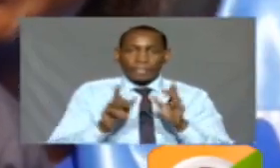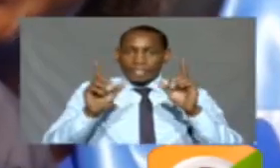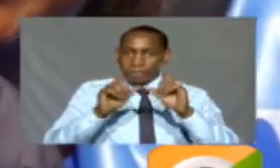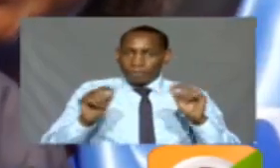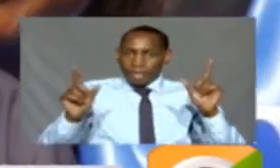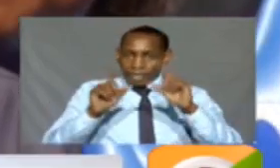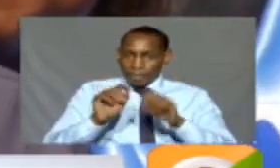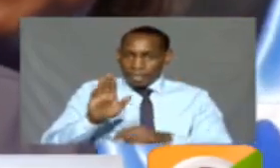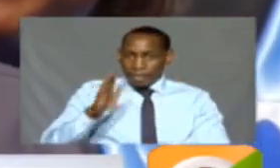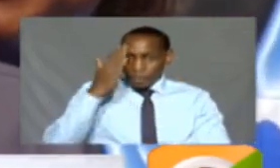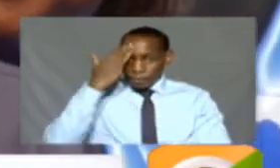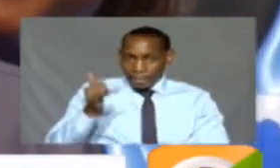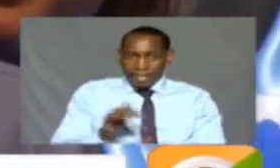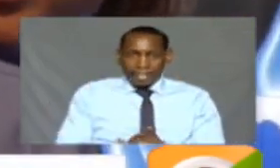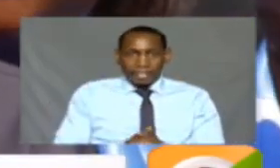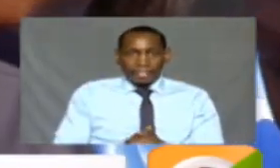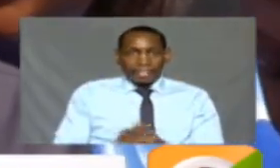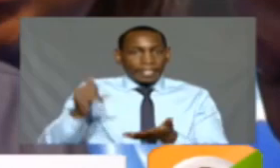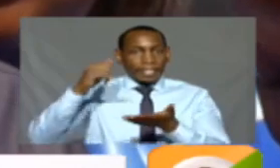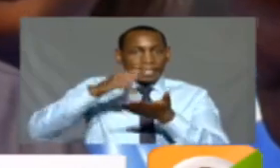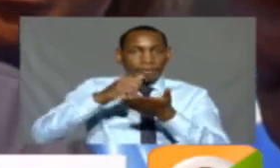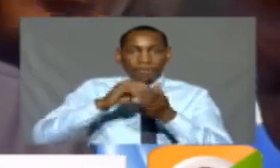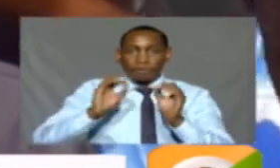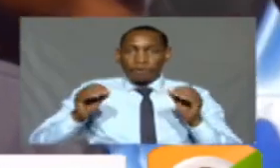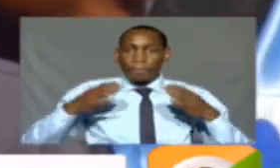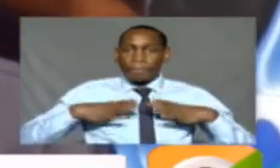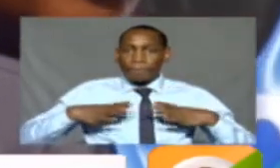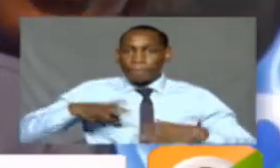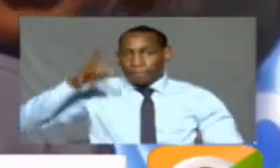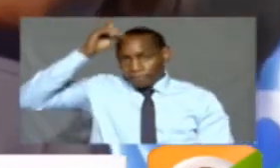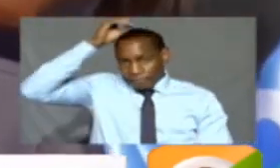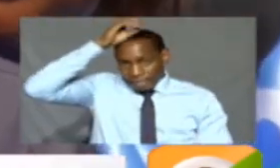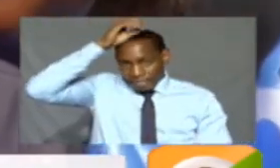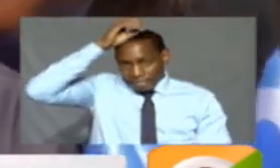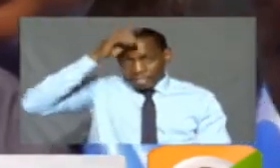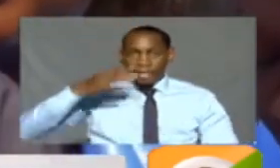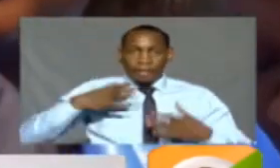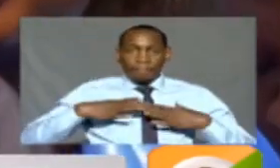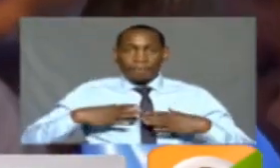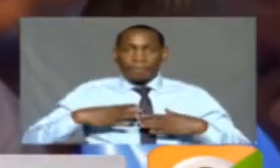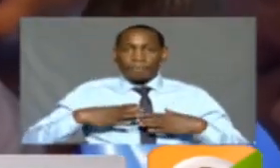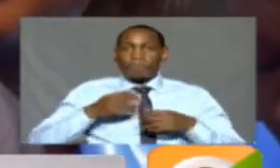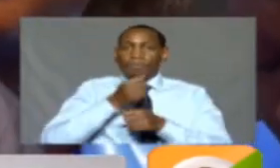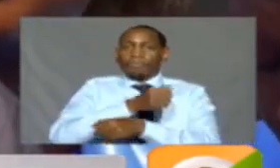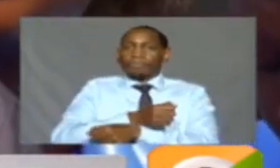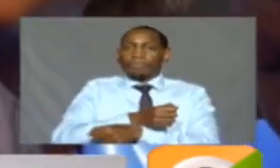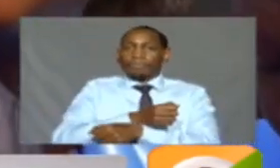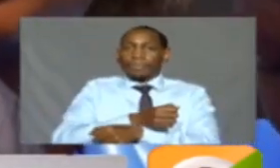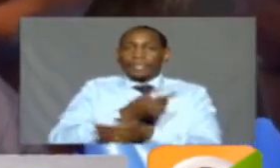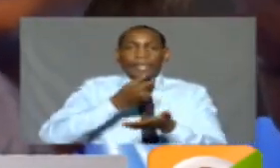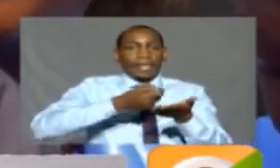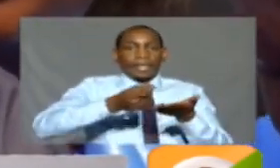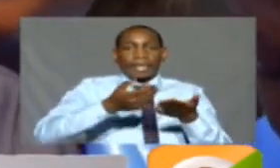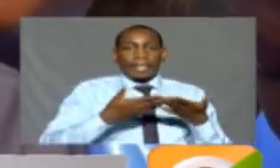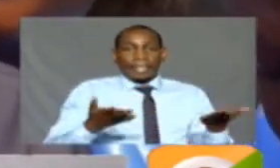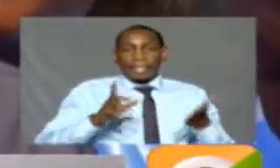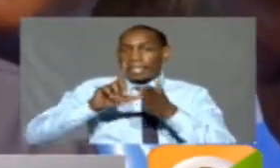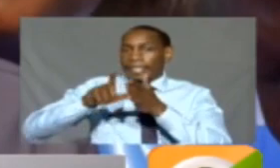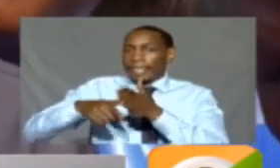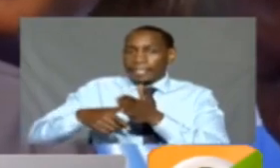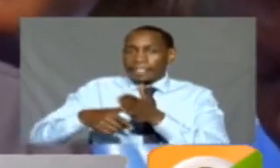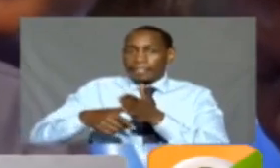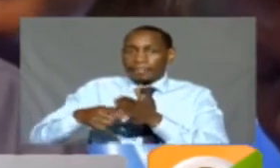wanayofanya, kwa sababu hawajahusisha wananchi mashinani. Watu walikaa tu wakaandika wanayotaka, alafu ndio baadaye